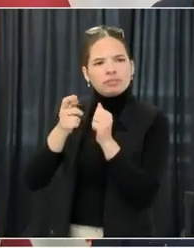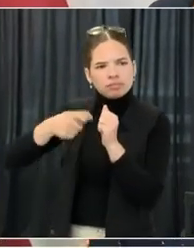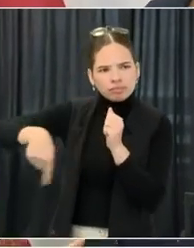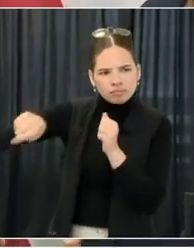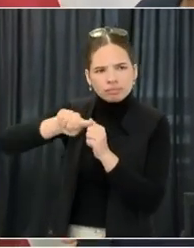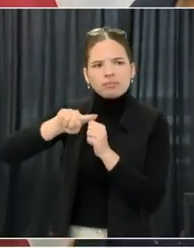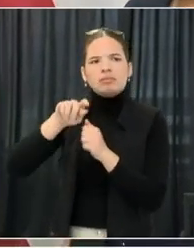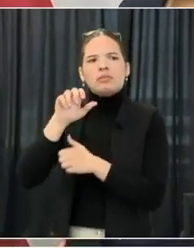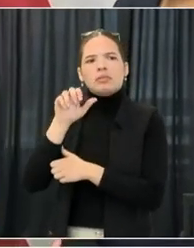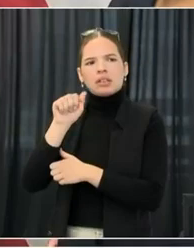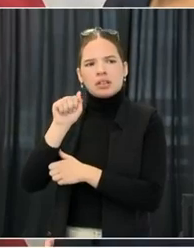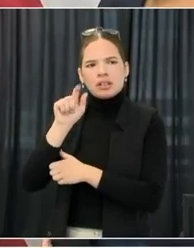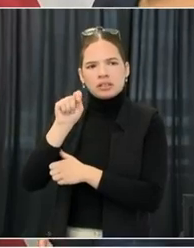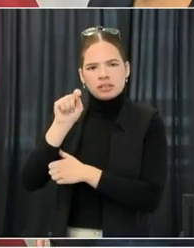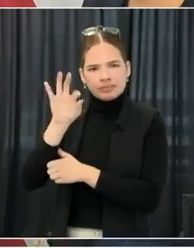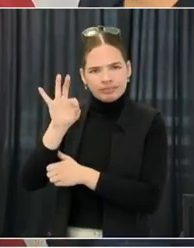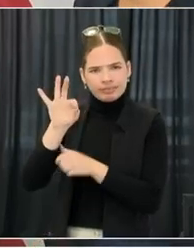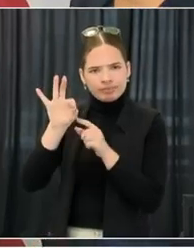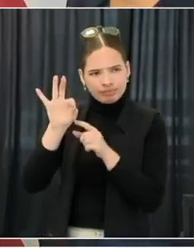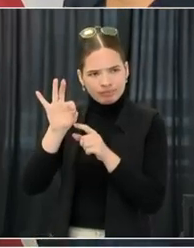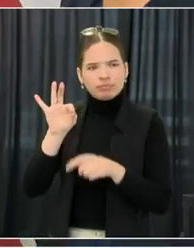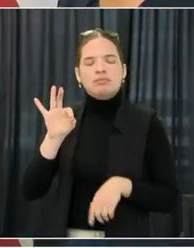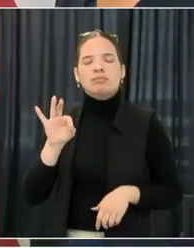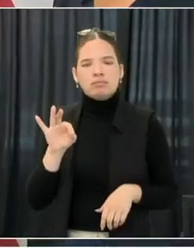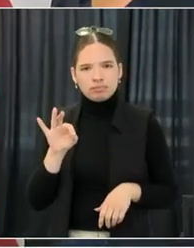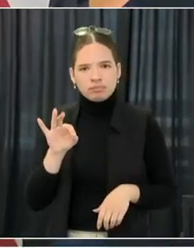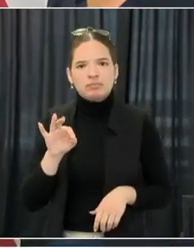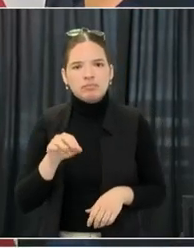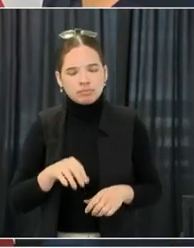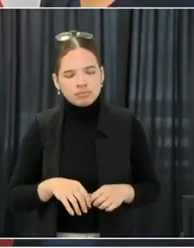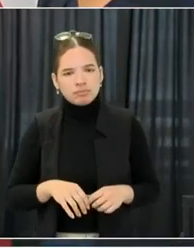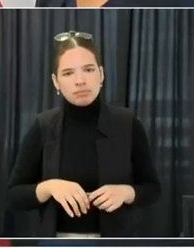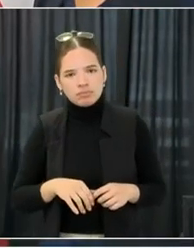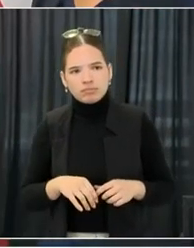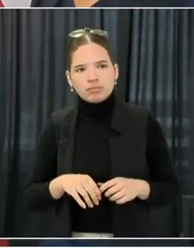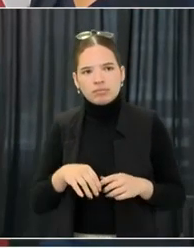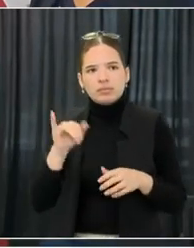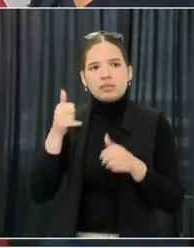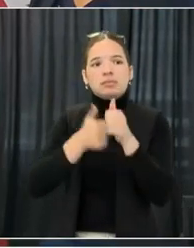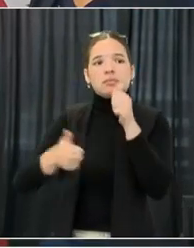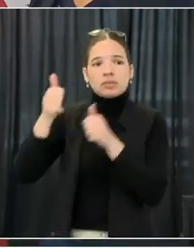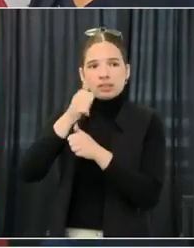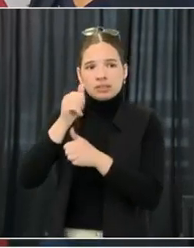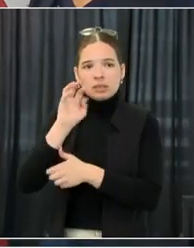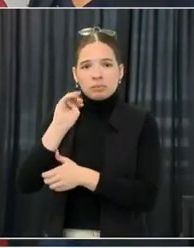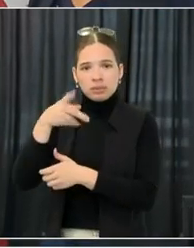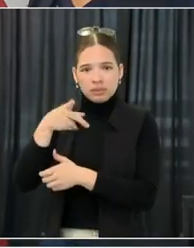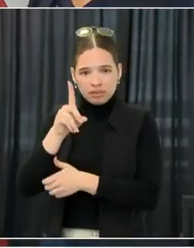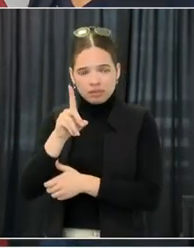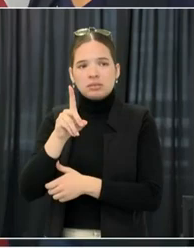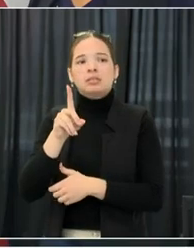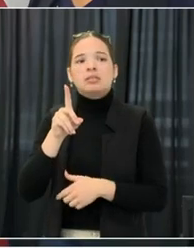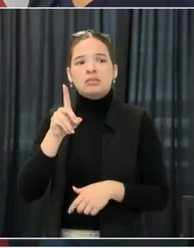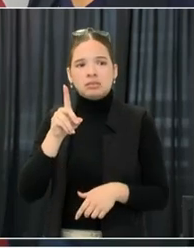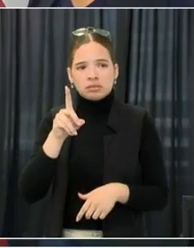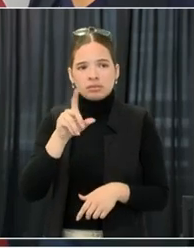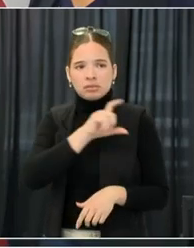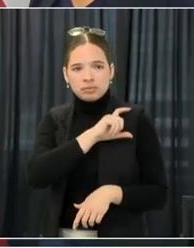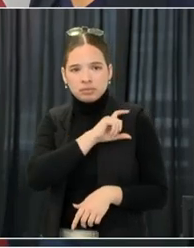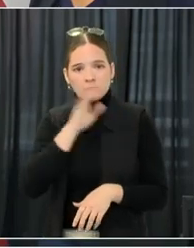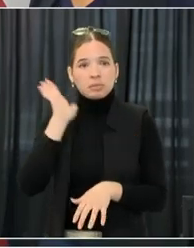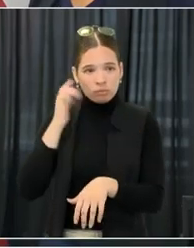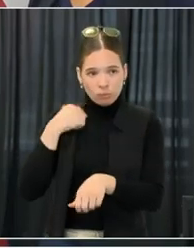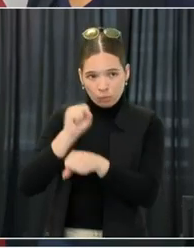In fact, the Executive Assistant Chief of the Metropolitan Police Department is the former head of the Washington Field Office of ATF, so we have a very